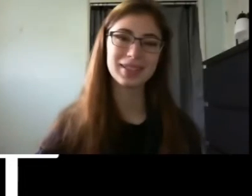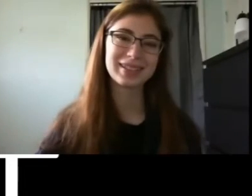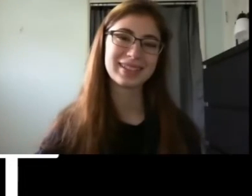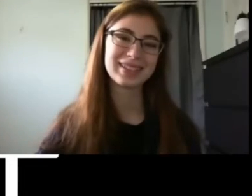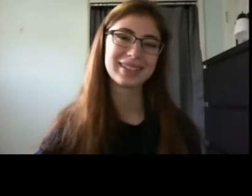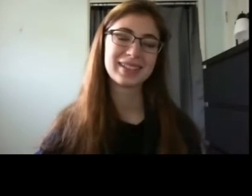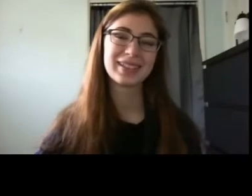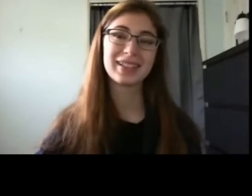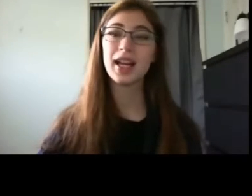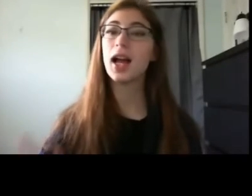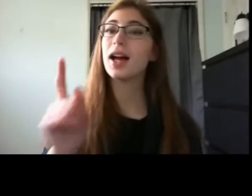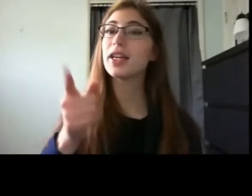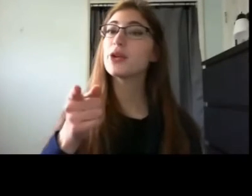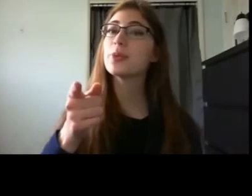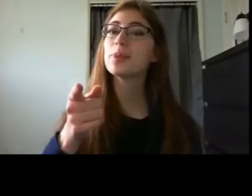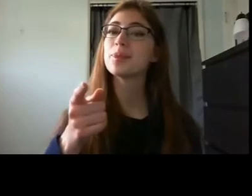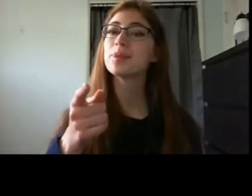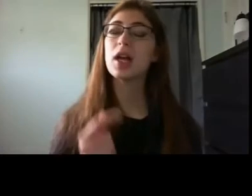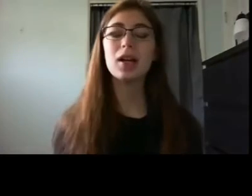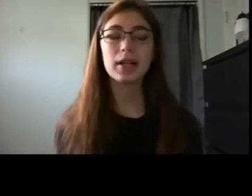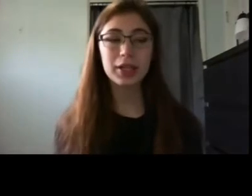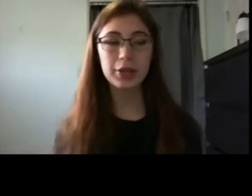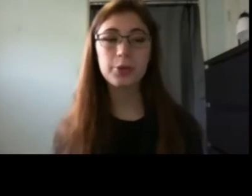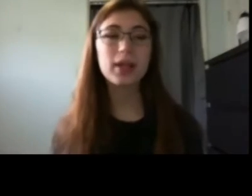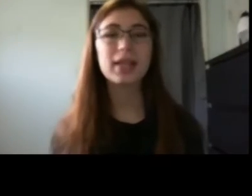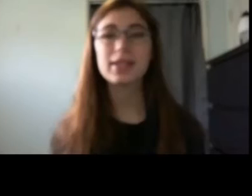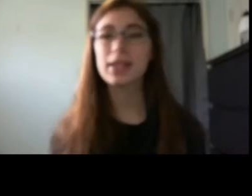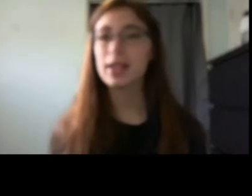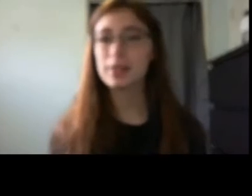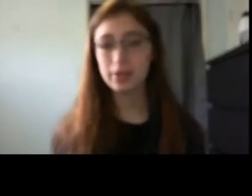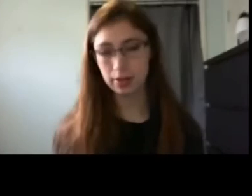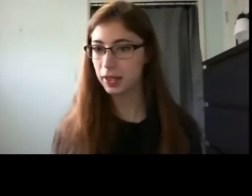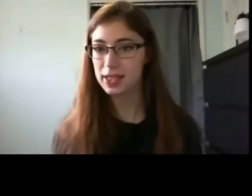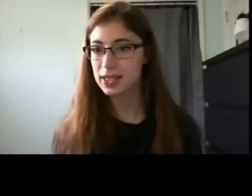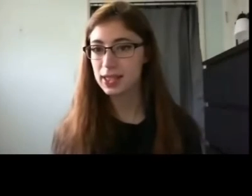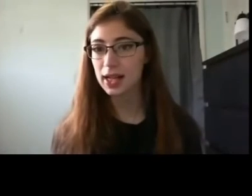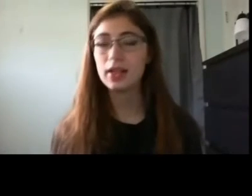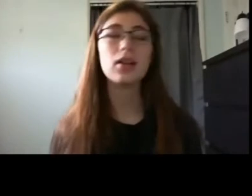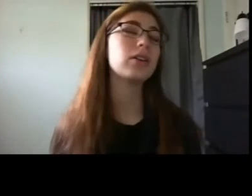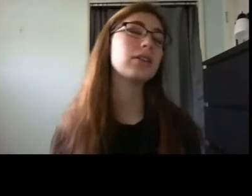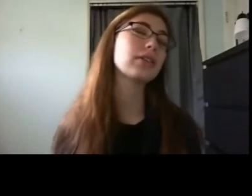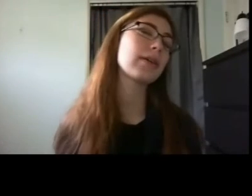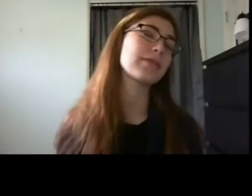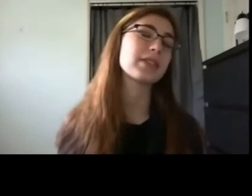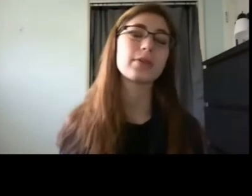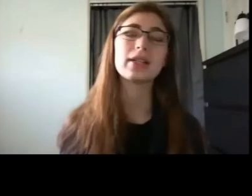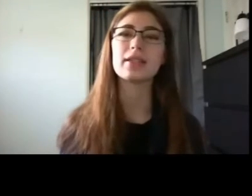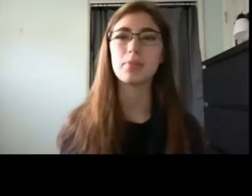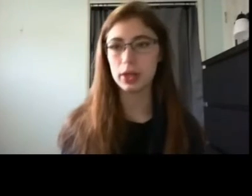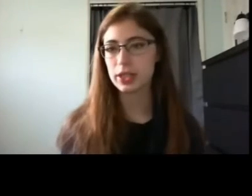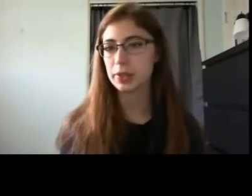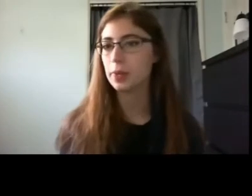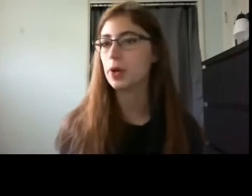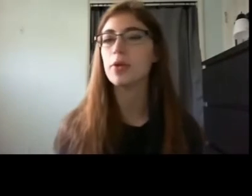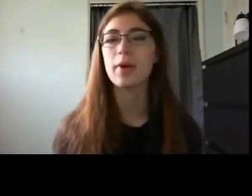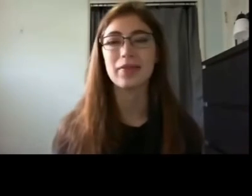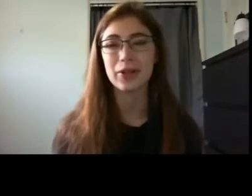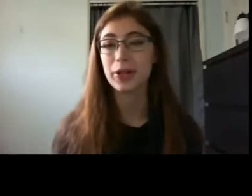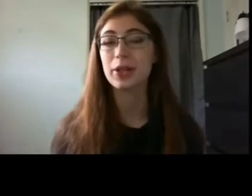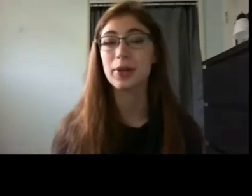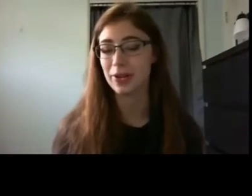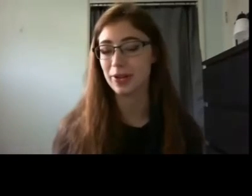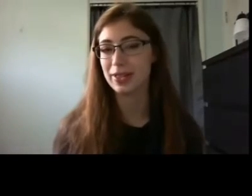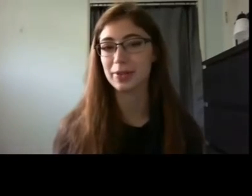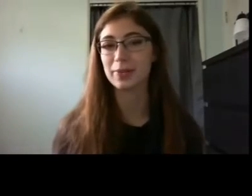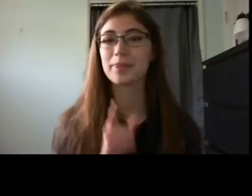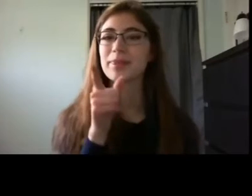Good. You. You is a super easy sign. All you have to do is point to whoever